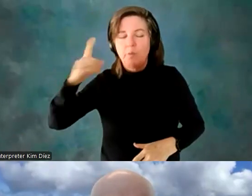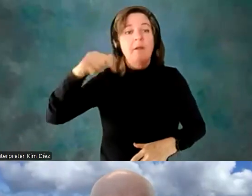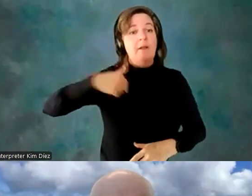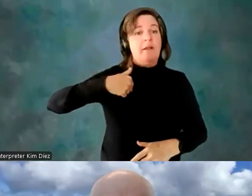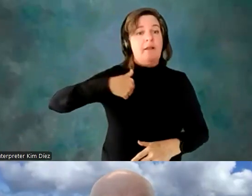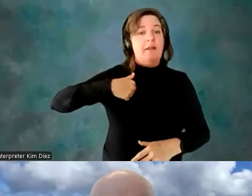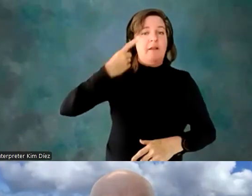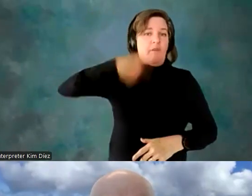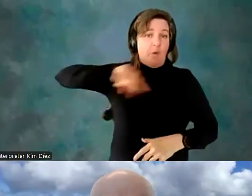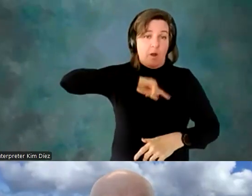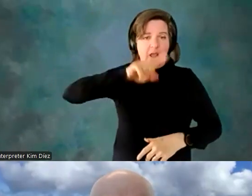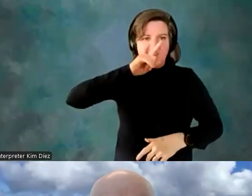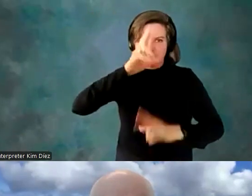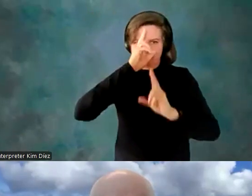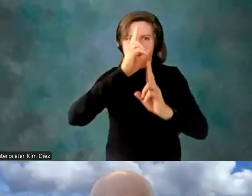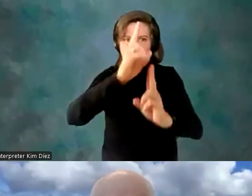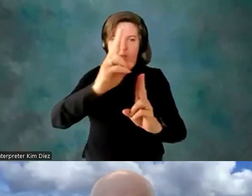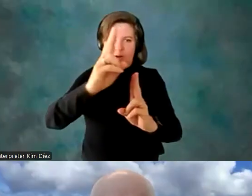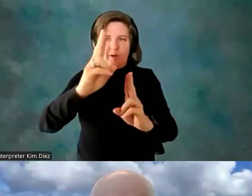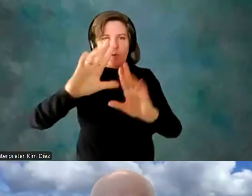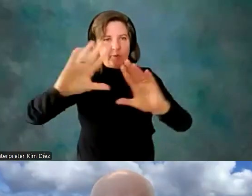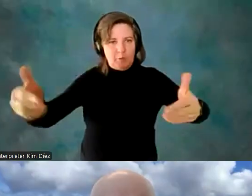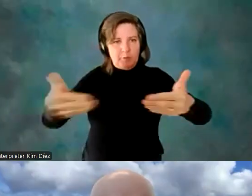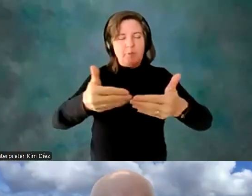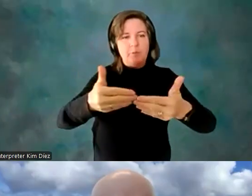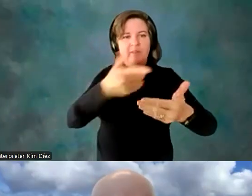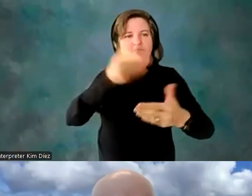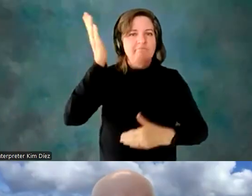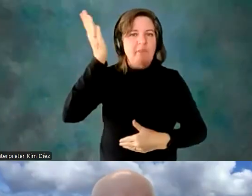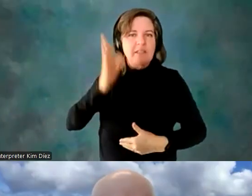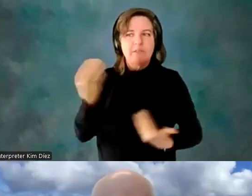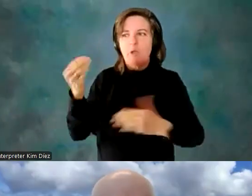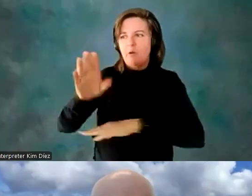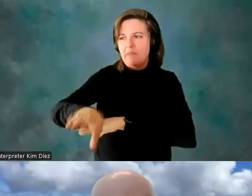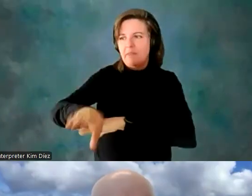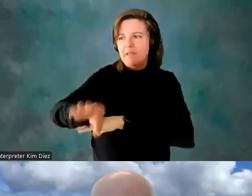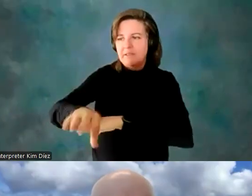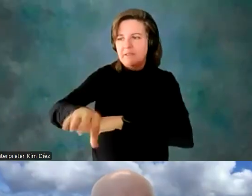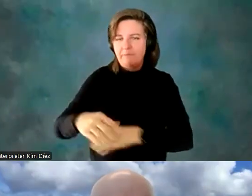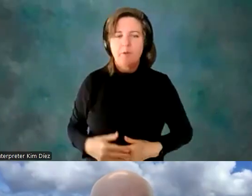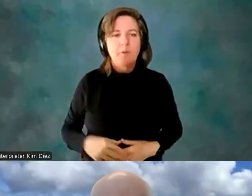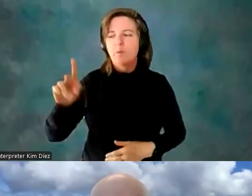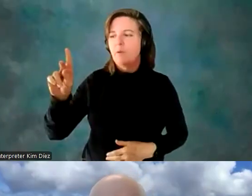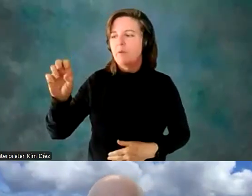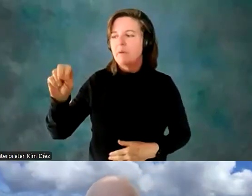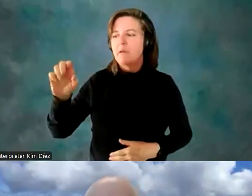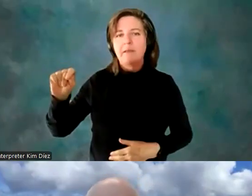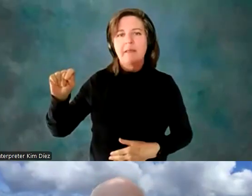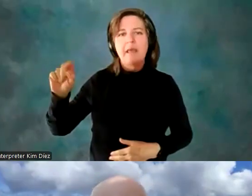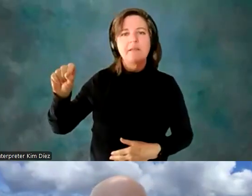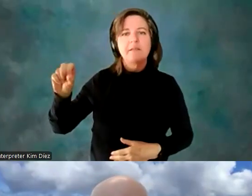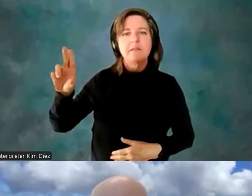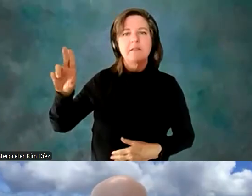And for me and for us, it's an honor to present the speaker this afternoon, Kent